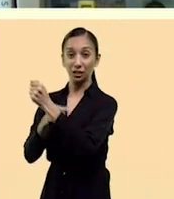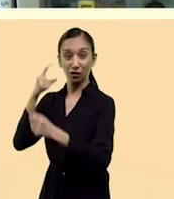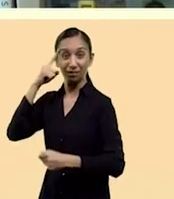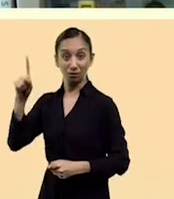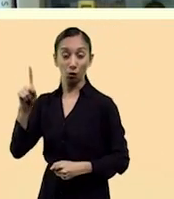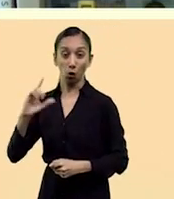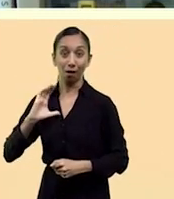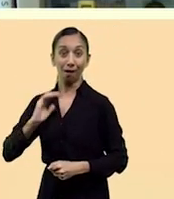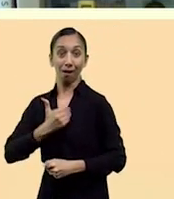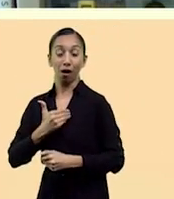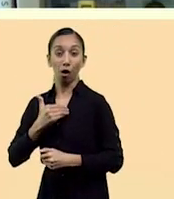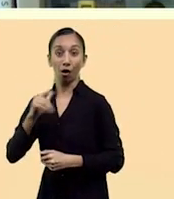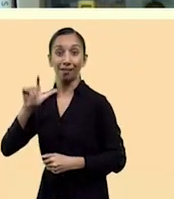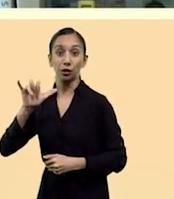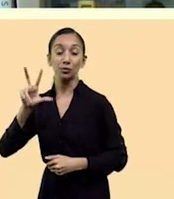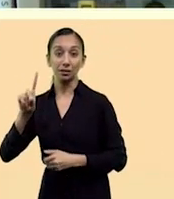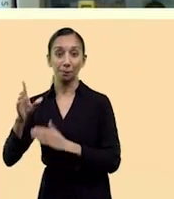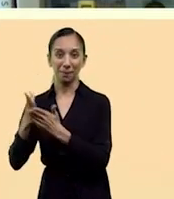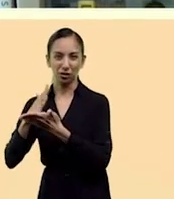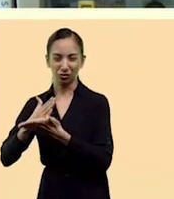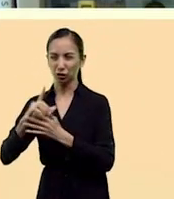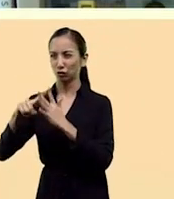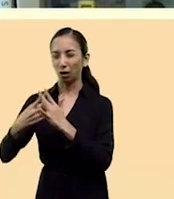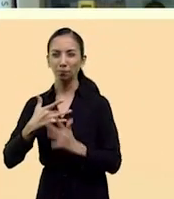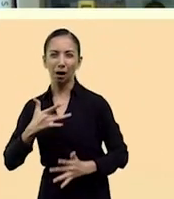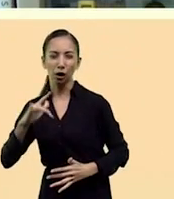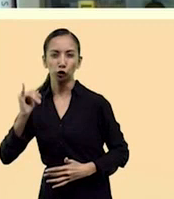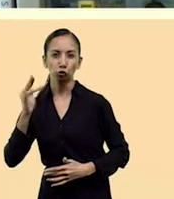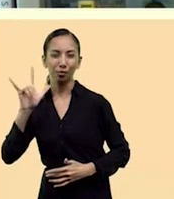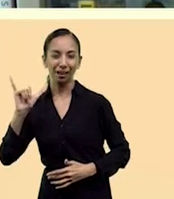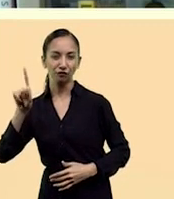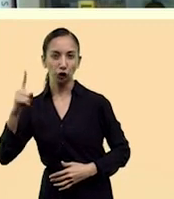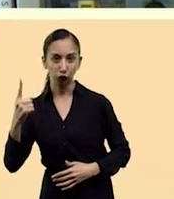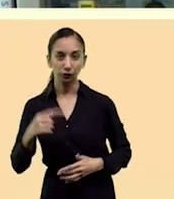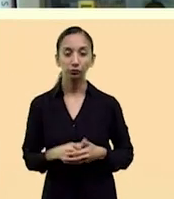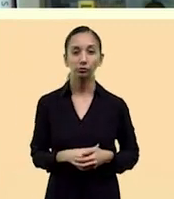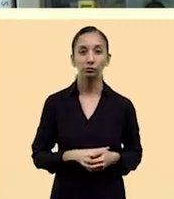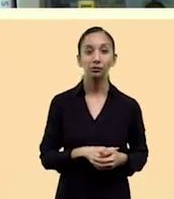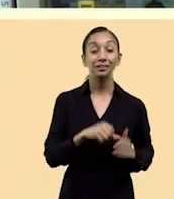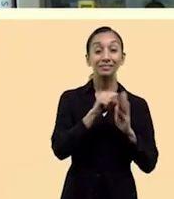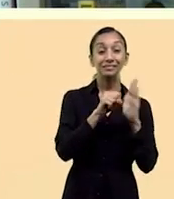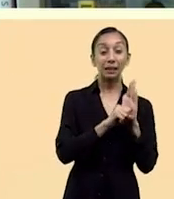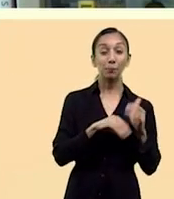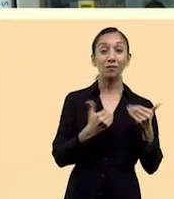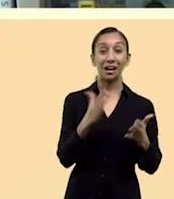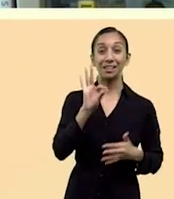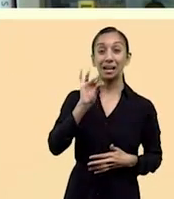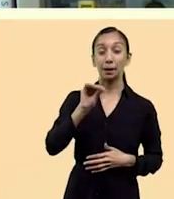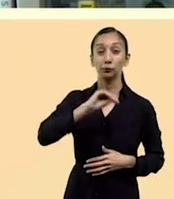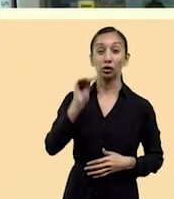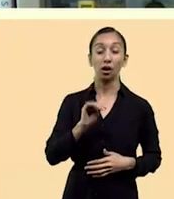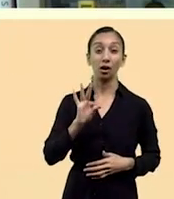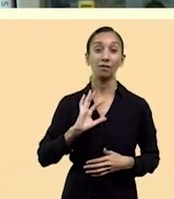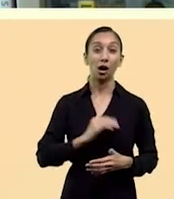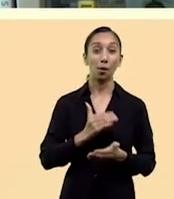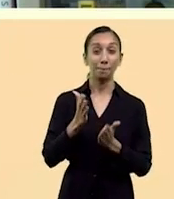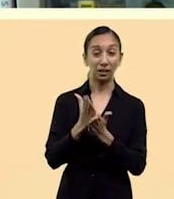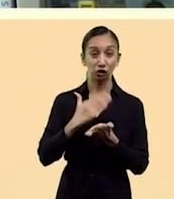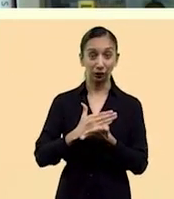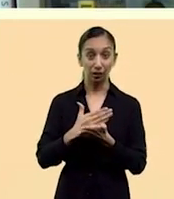which begins July 1st. About 90% of school funding is provided by the state and the remainder by the federal